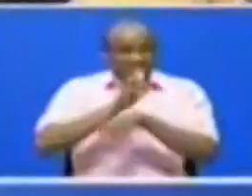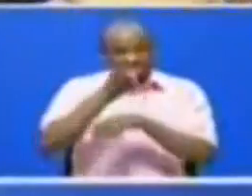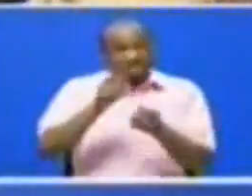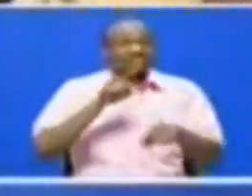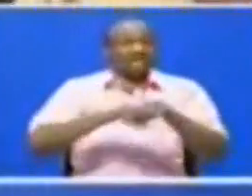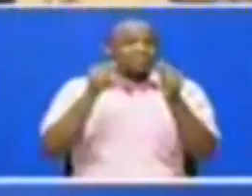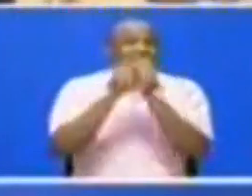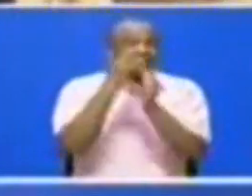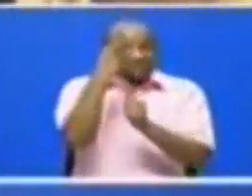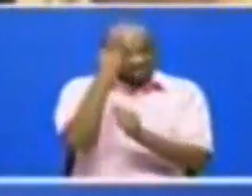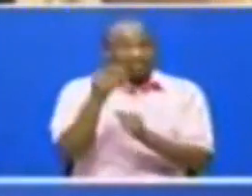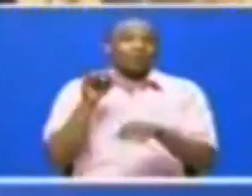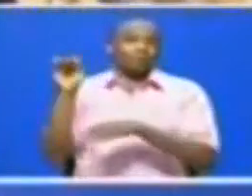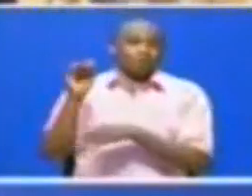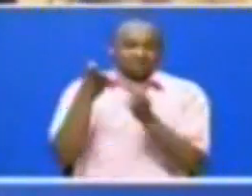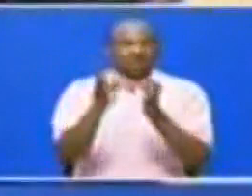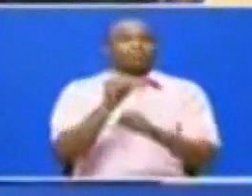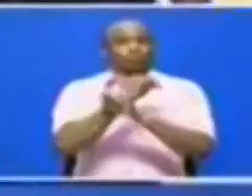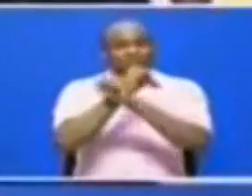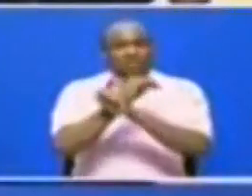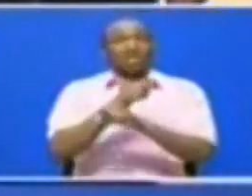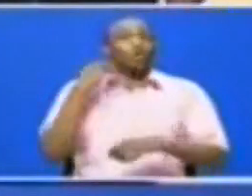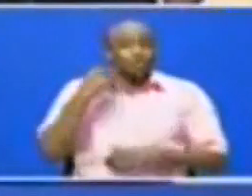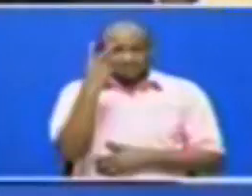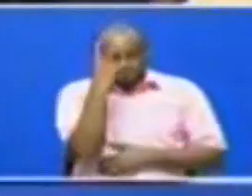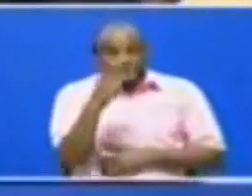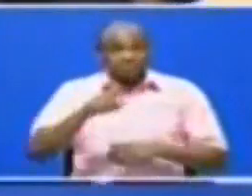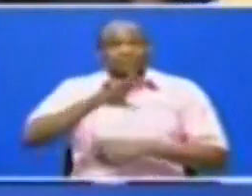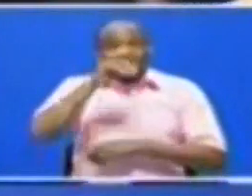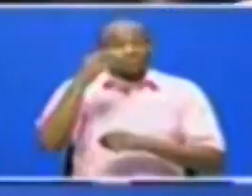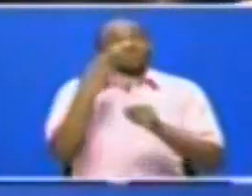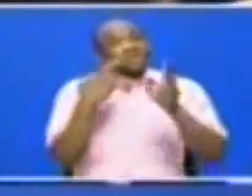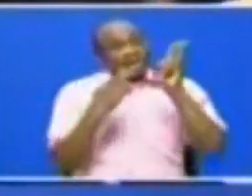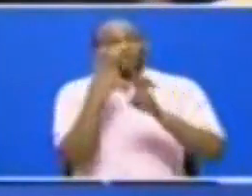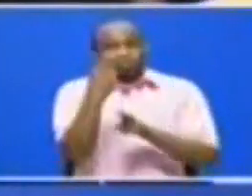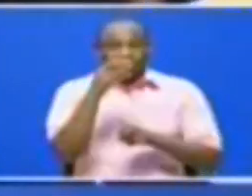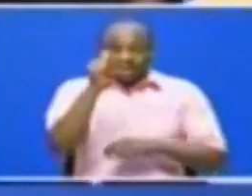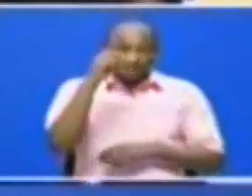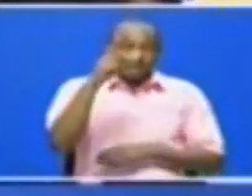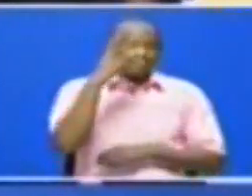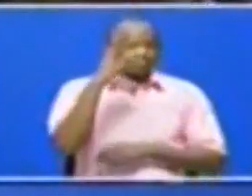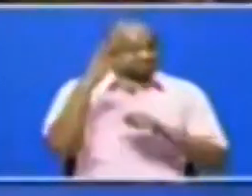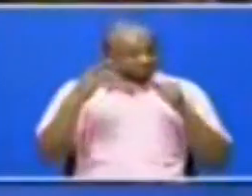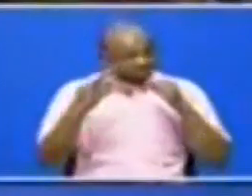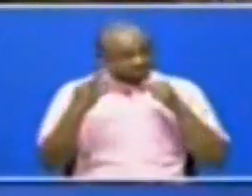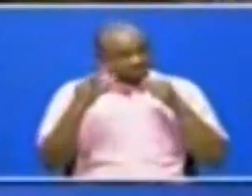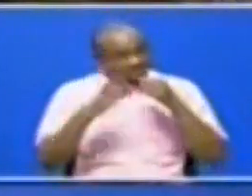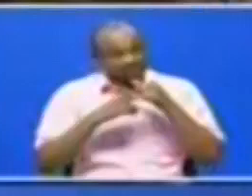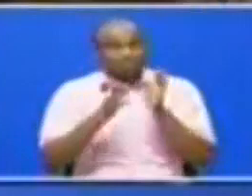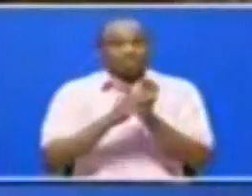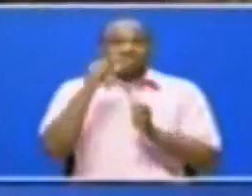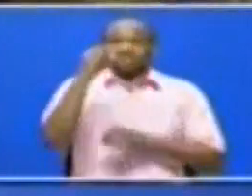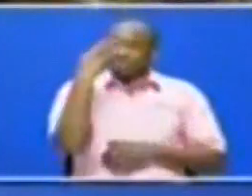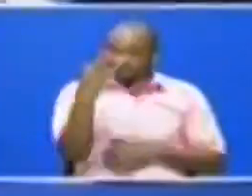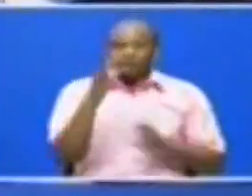around 10:30 in the morning. The two gangsters also made away with two guns, an AK-47 and a G3, with some